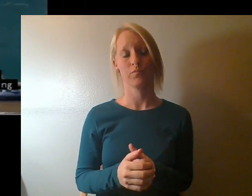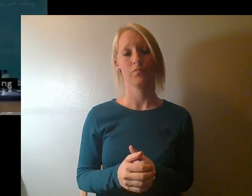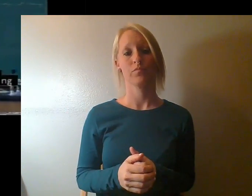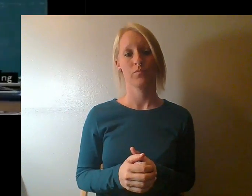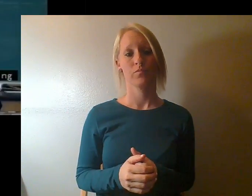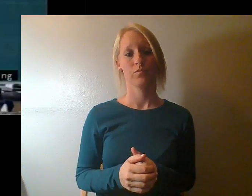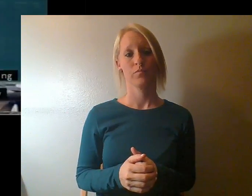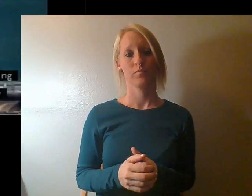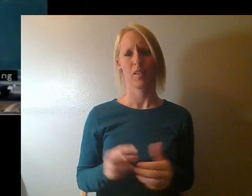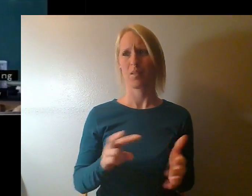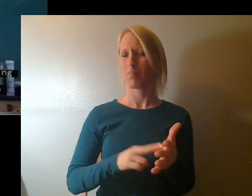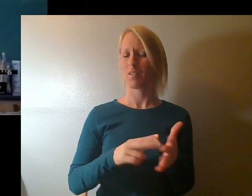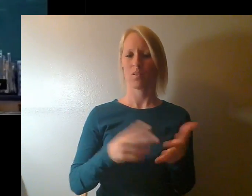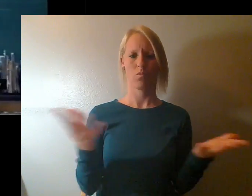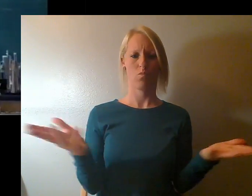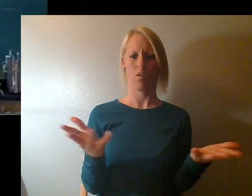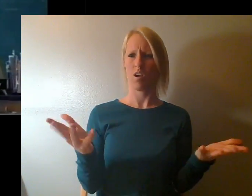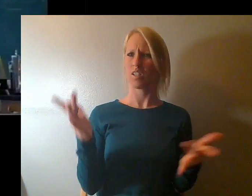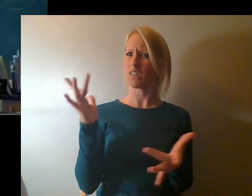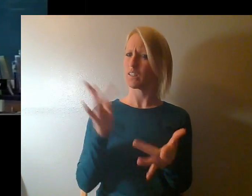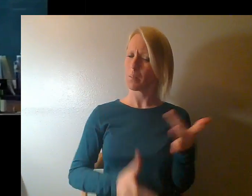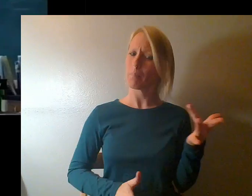All right? And what that means is very simple.